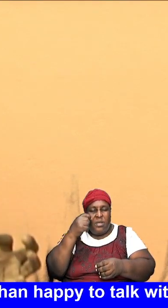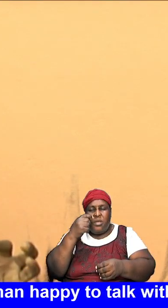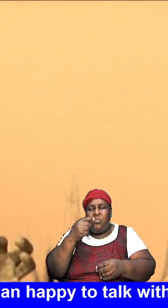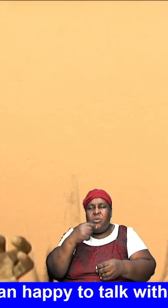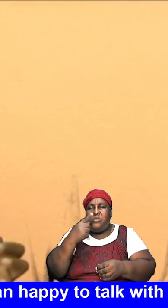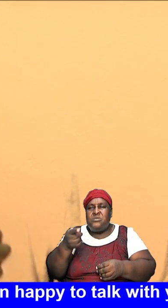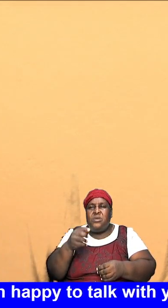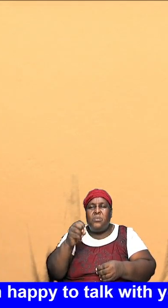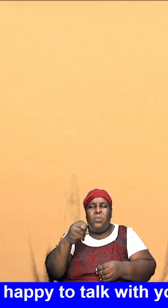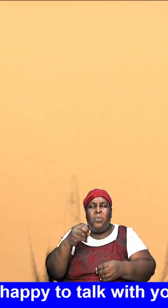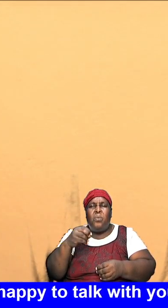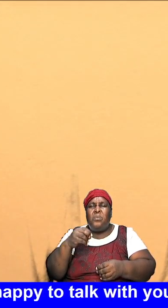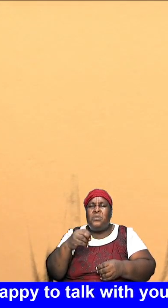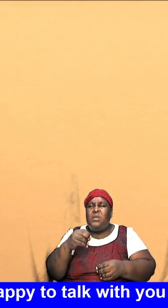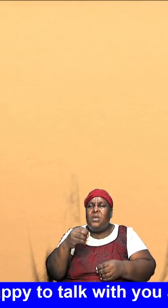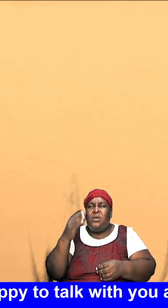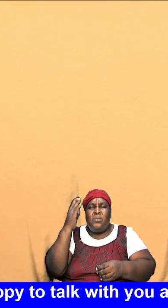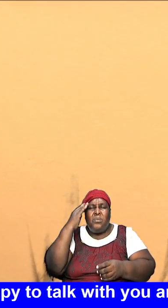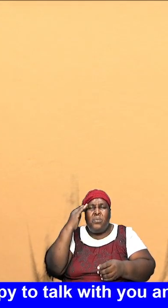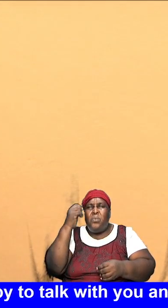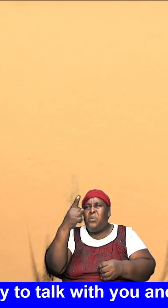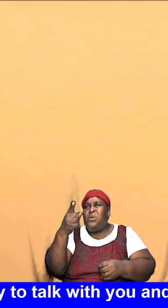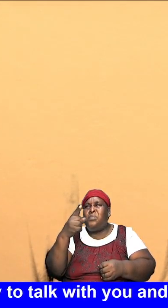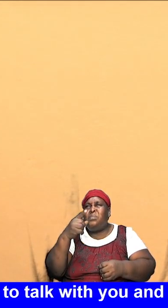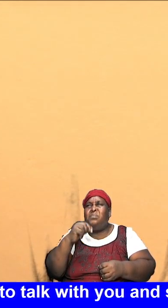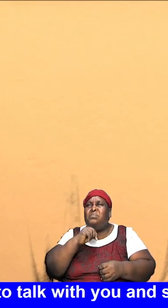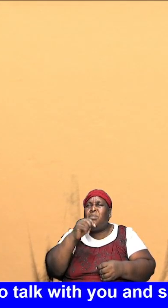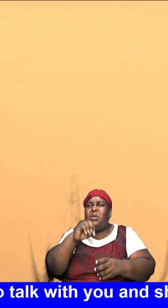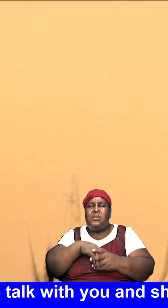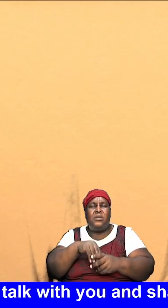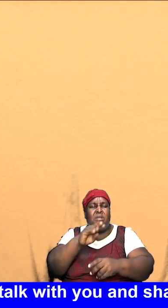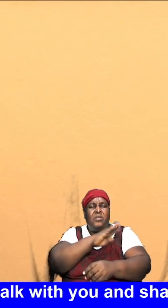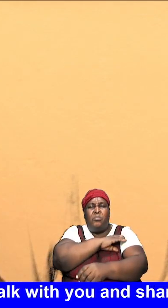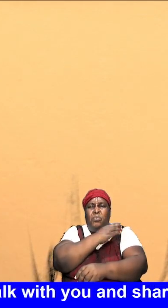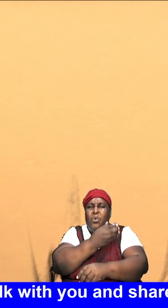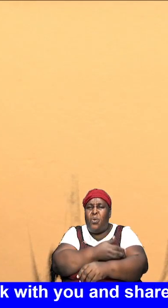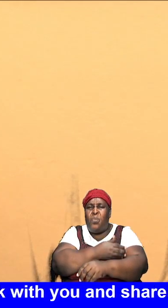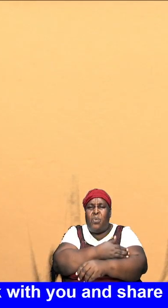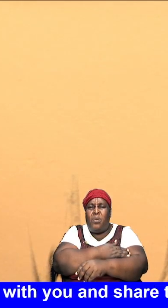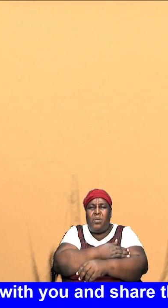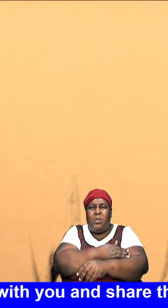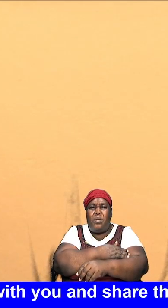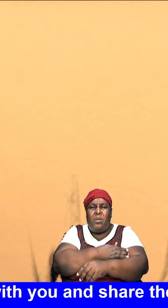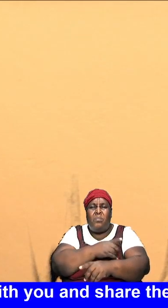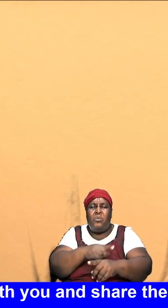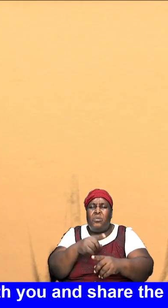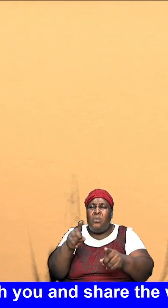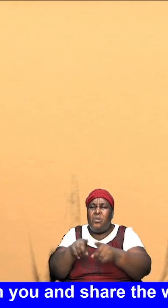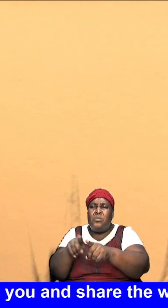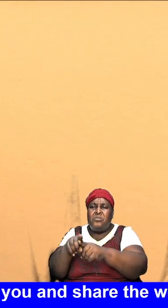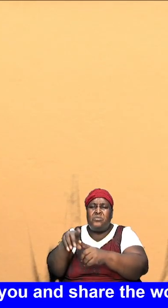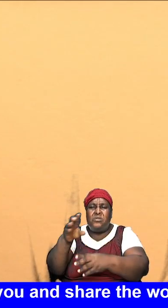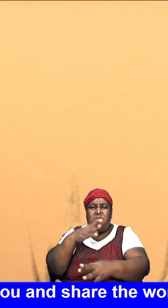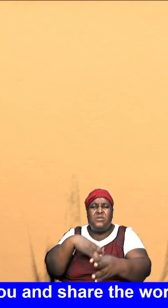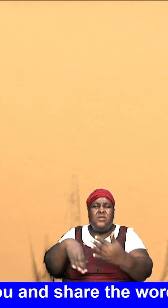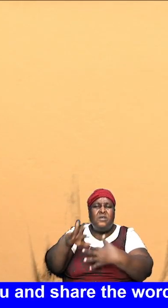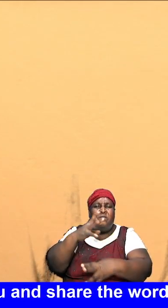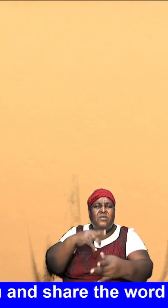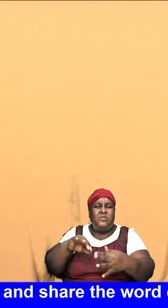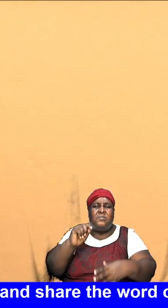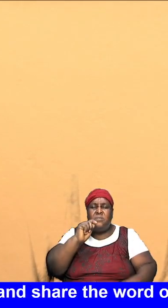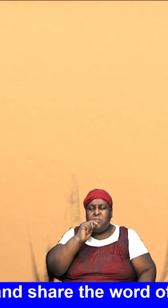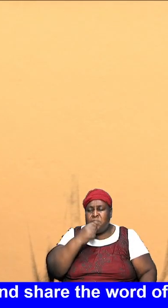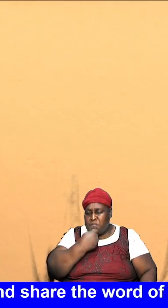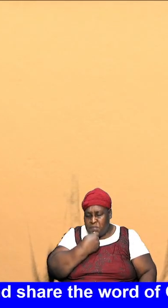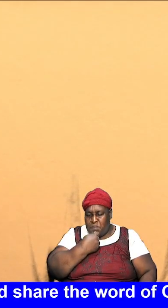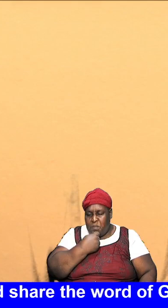him. Not just in the power of his resurrection, but also in the fellowship of his suffering. All that we might experience